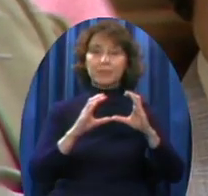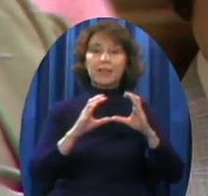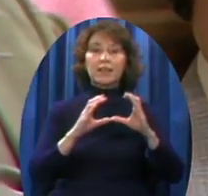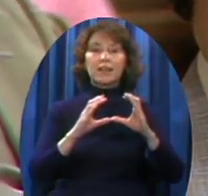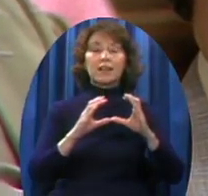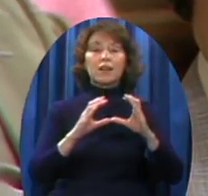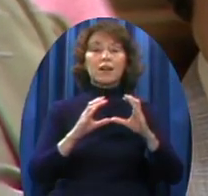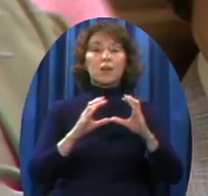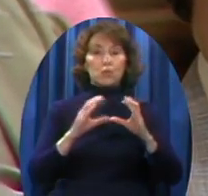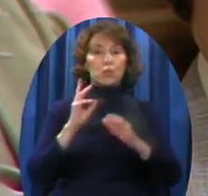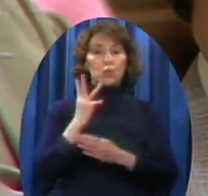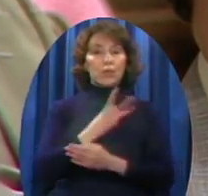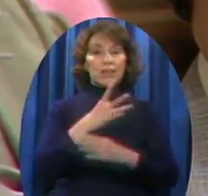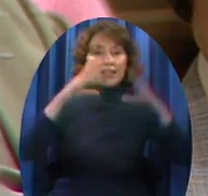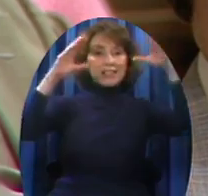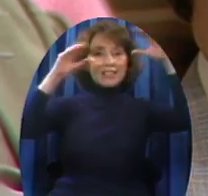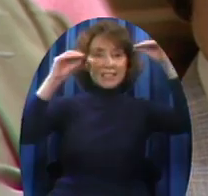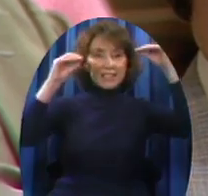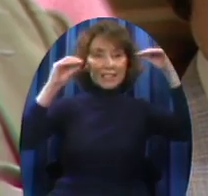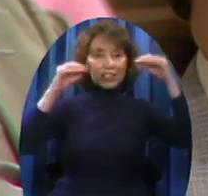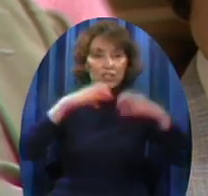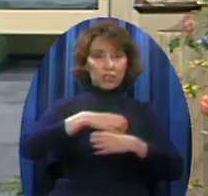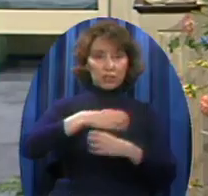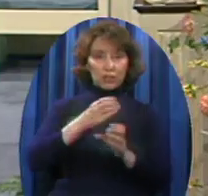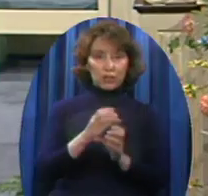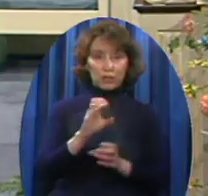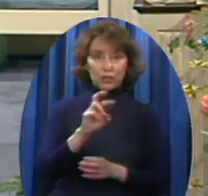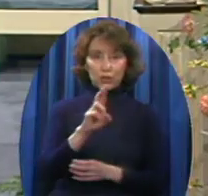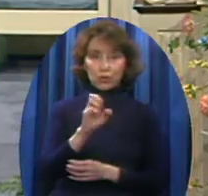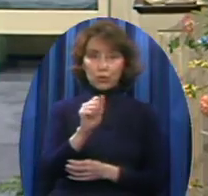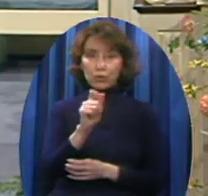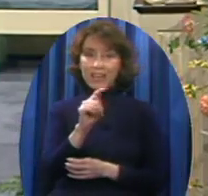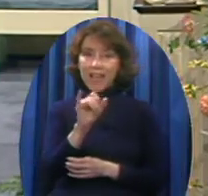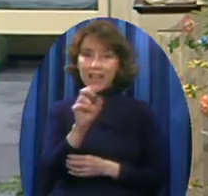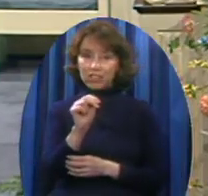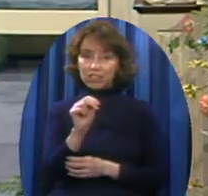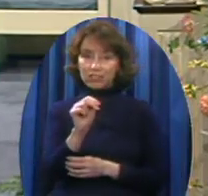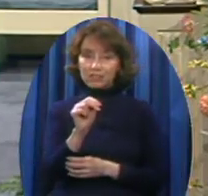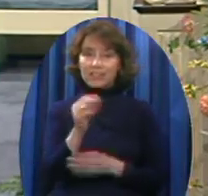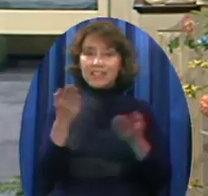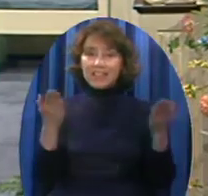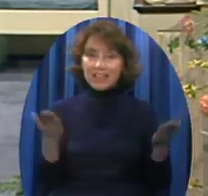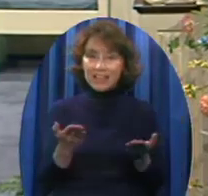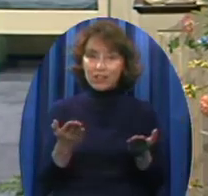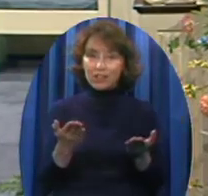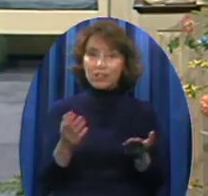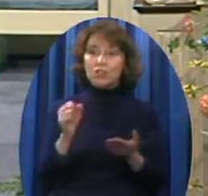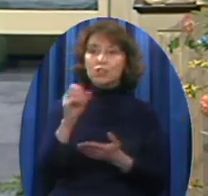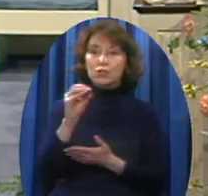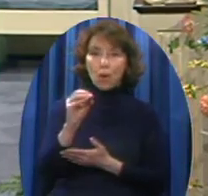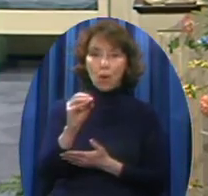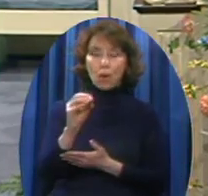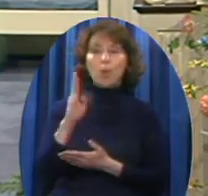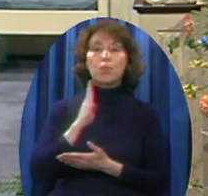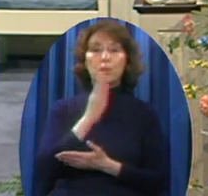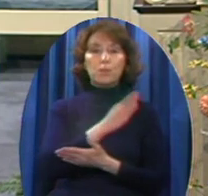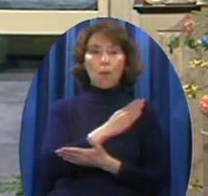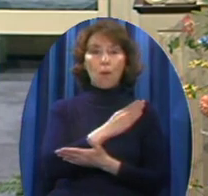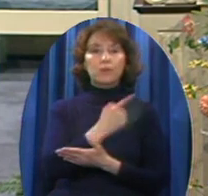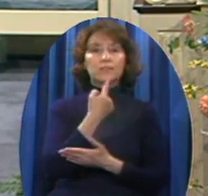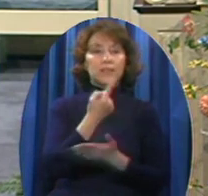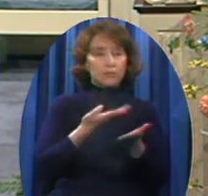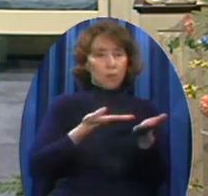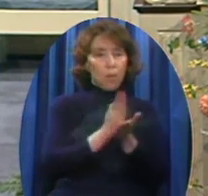public school and say you believe the Bible and be certified to do it. Well, God bless the State Board of